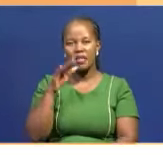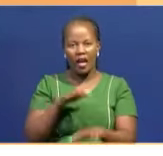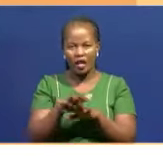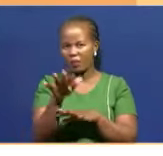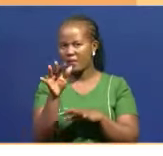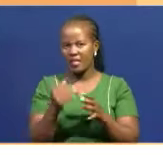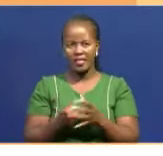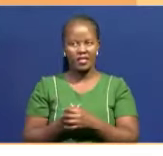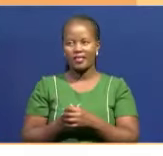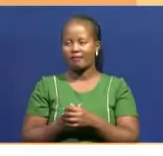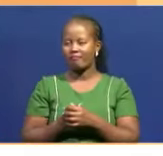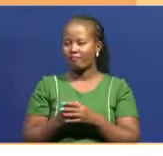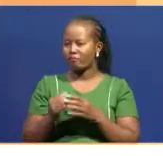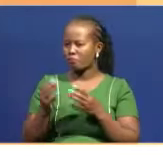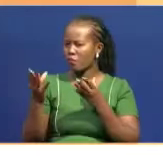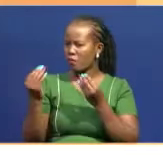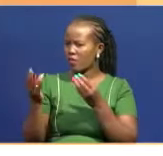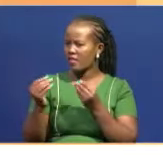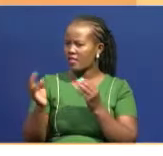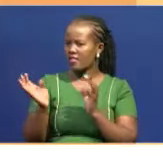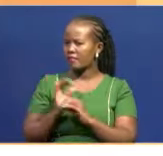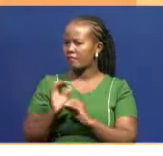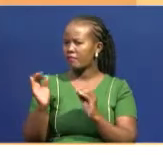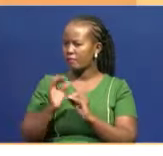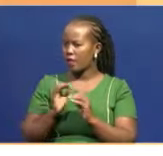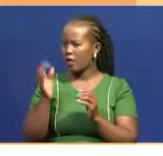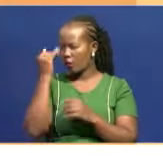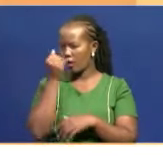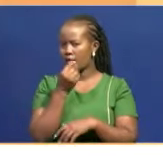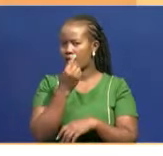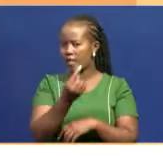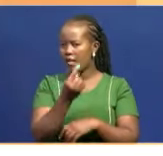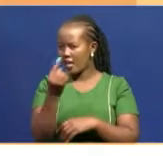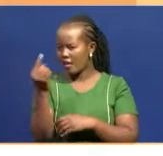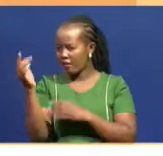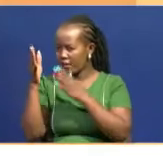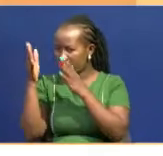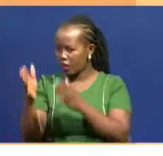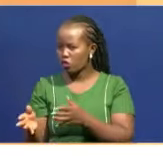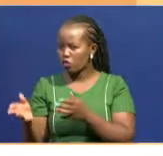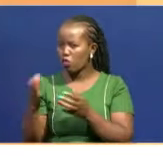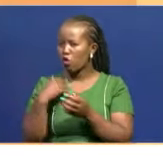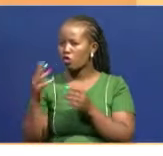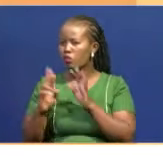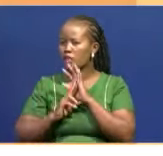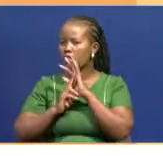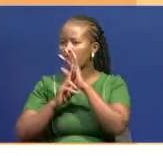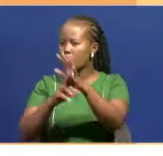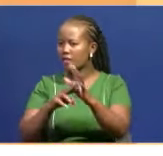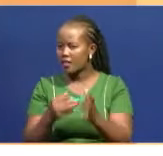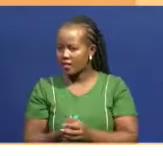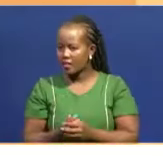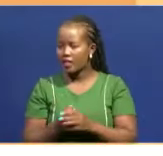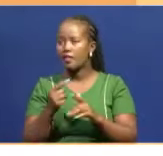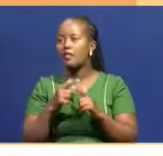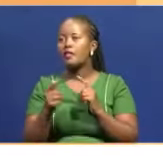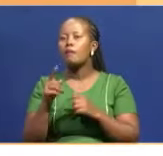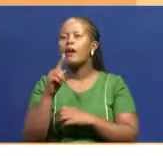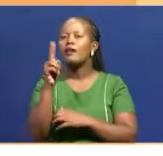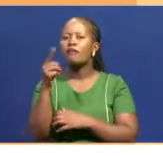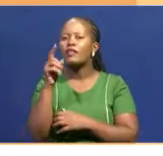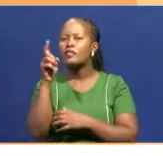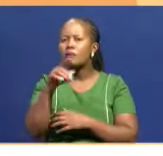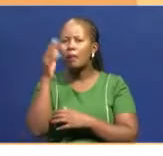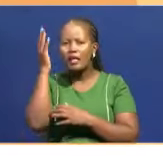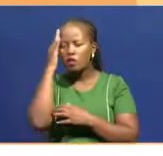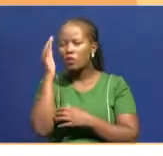have because everybody wants to be represented. However, what you've got to look at is this tournament